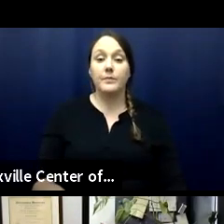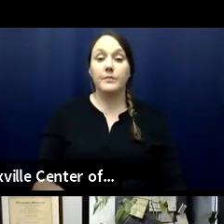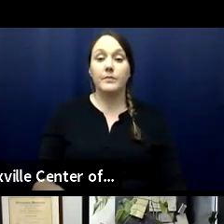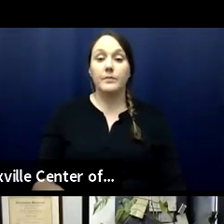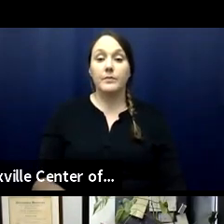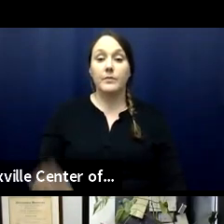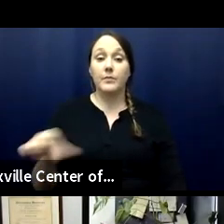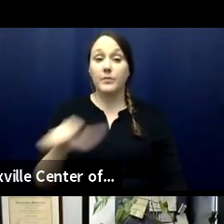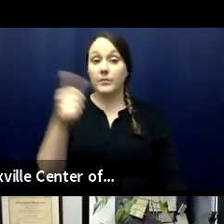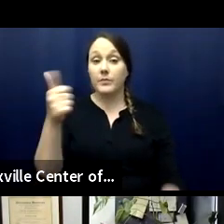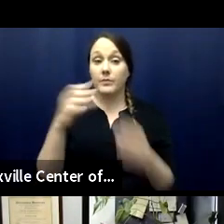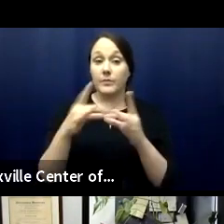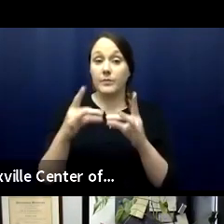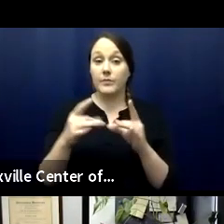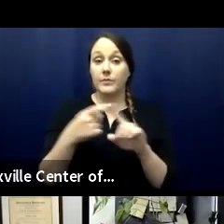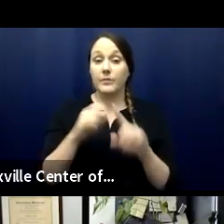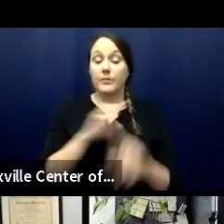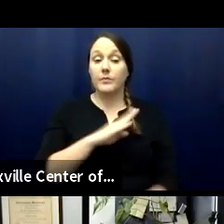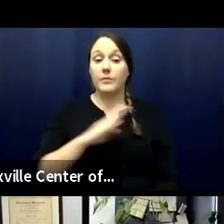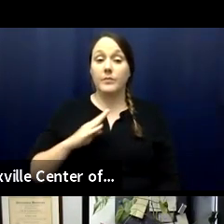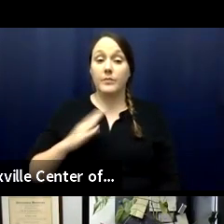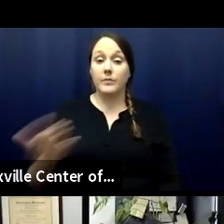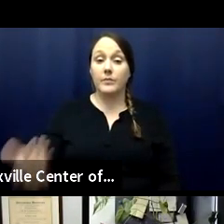Any other comments from board members?